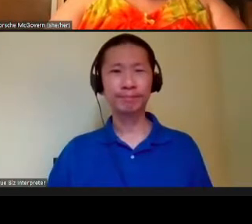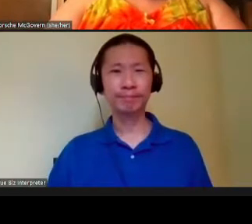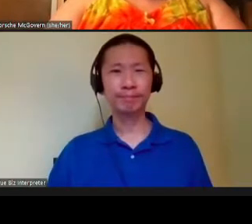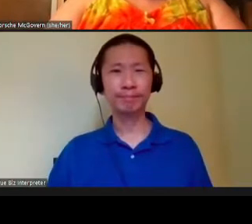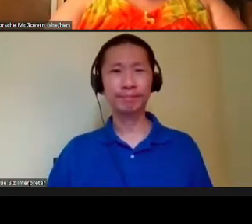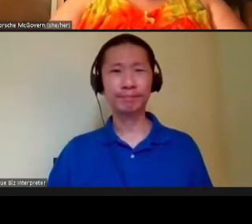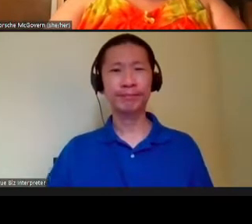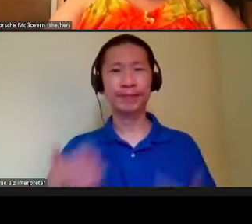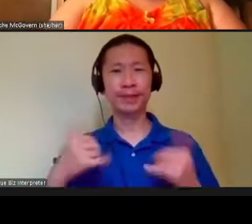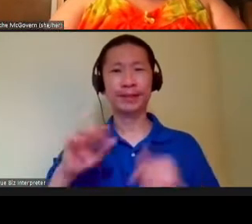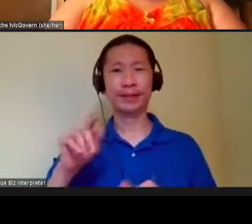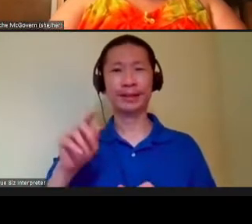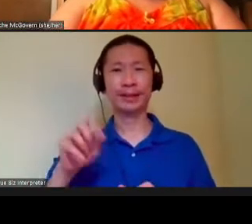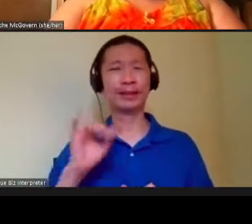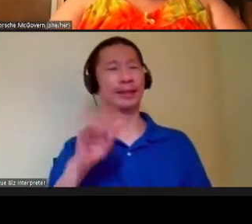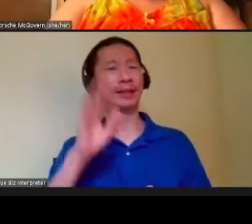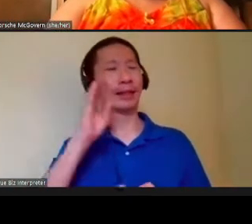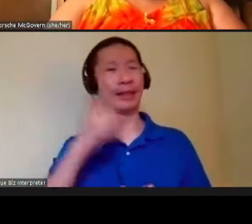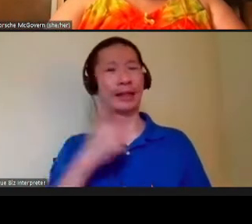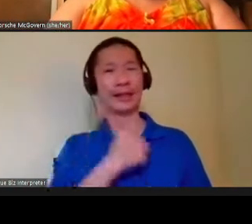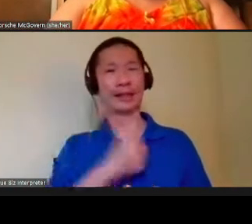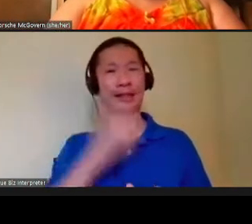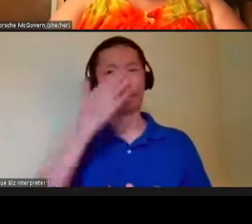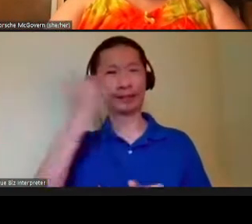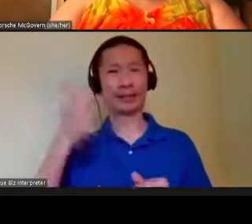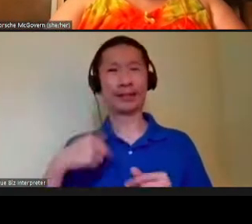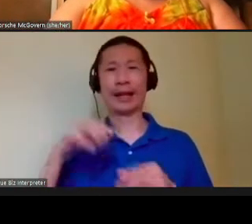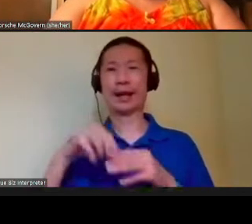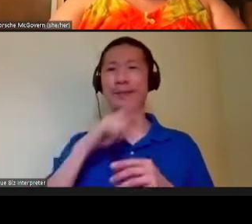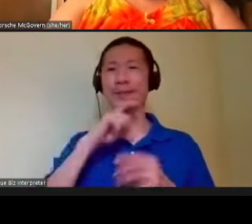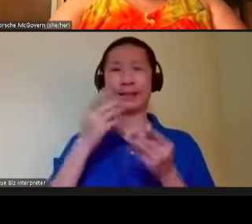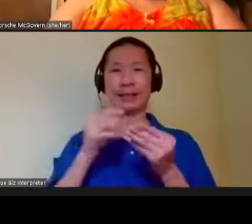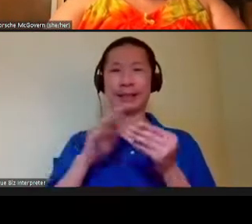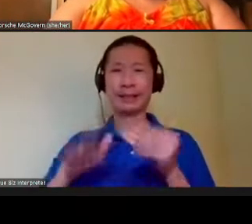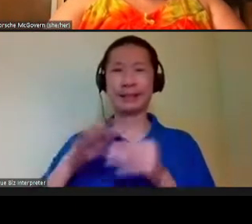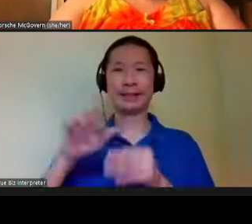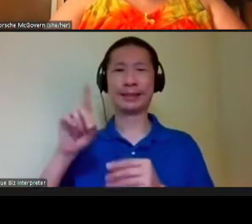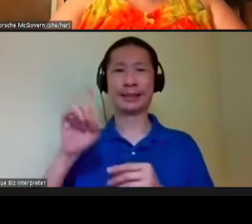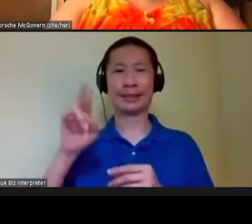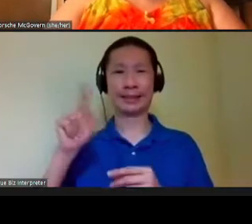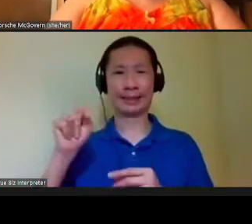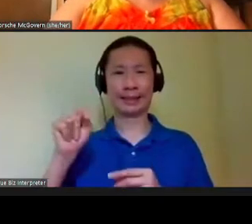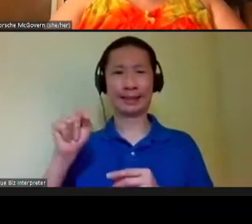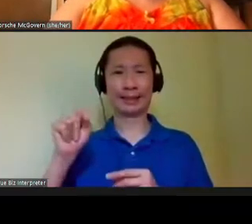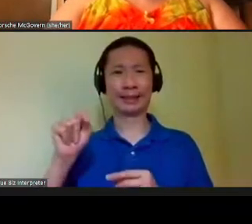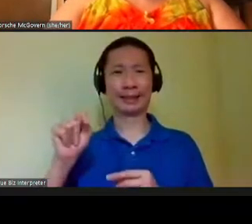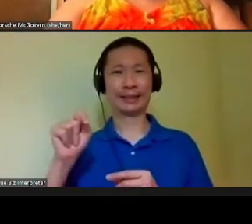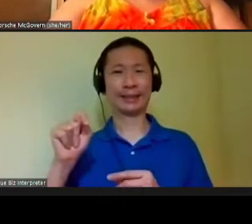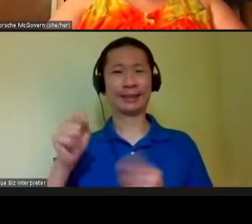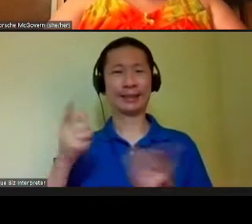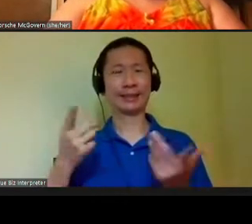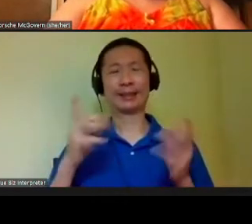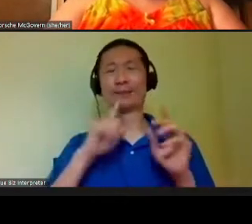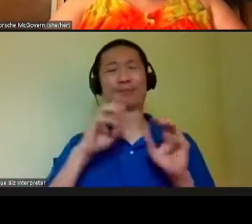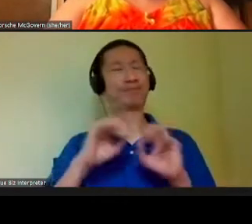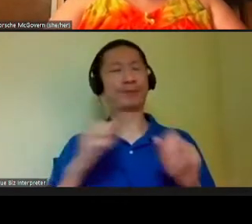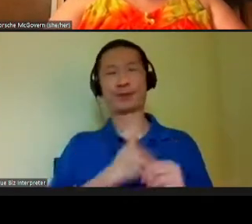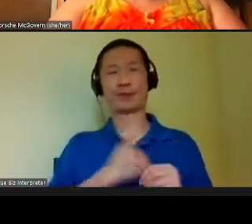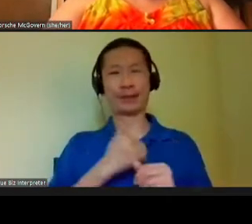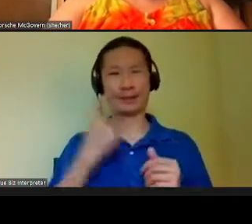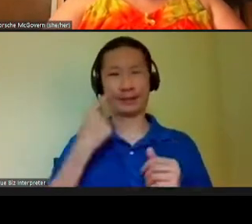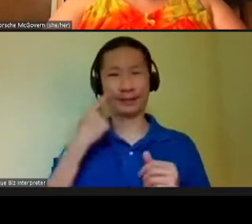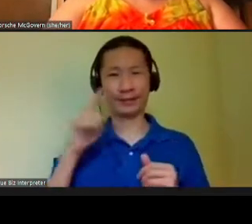Still on silence. Oh, hi, forgot. I'm in the desert. That's that on that. No apologies